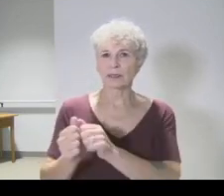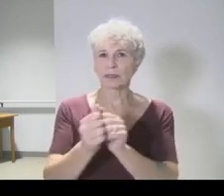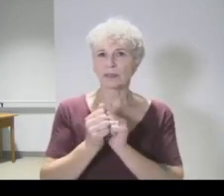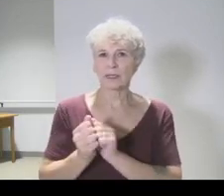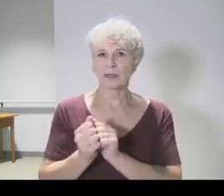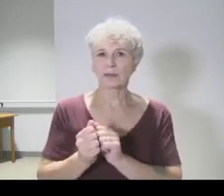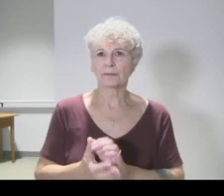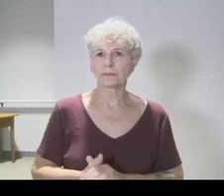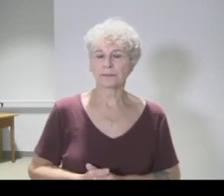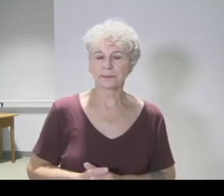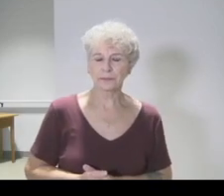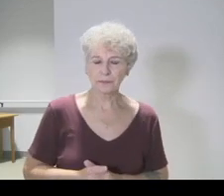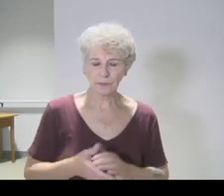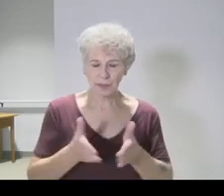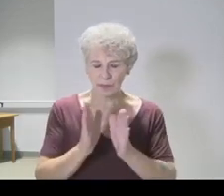me in prayer.